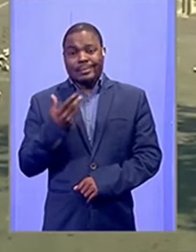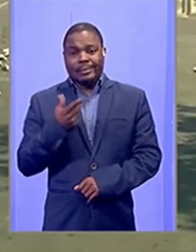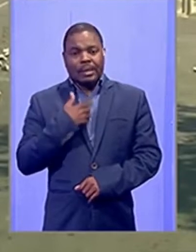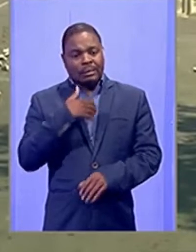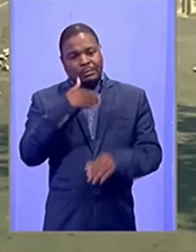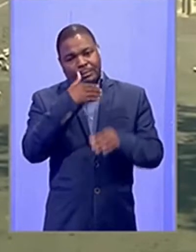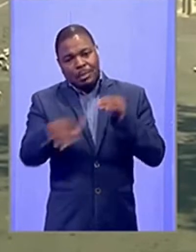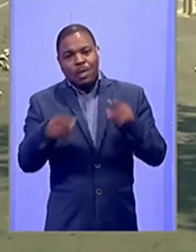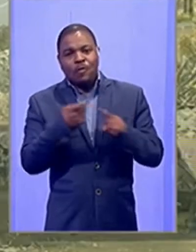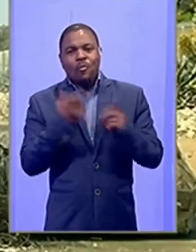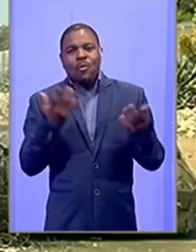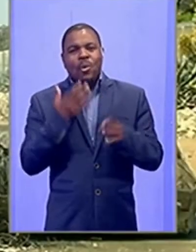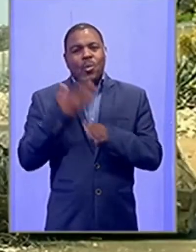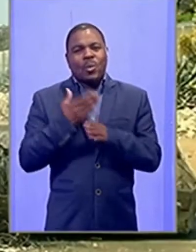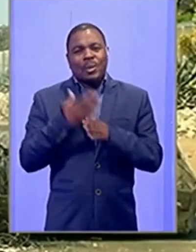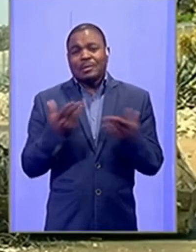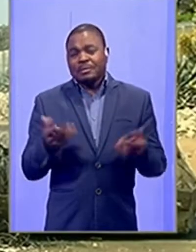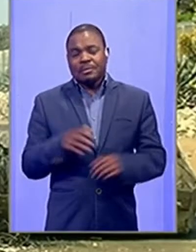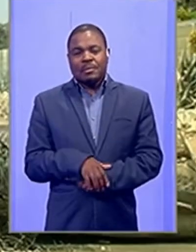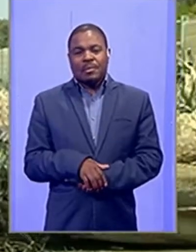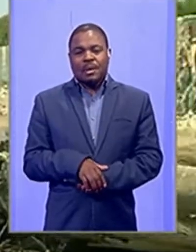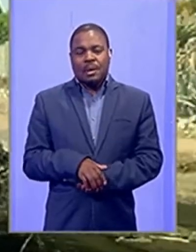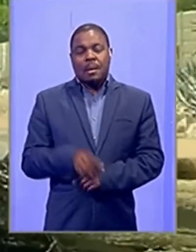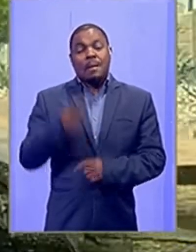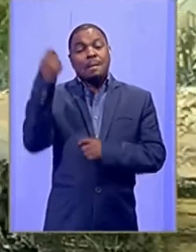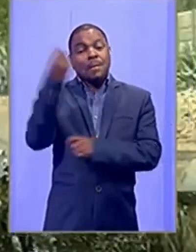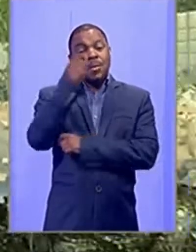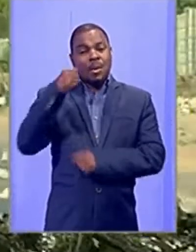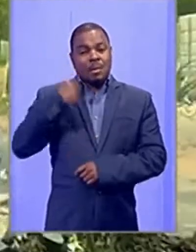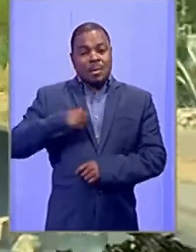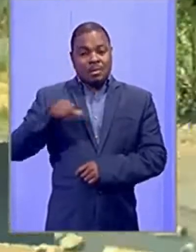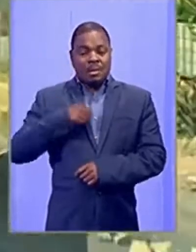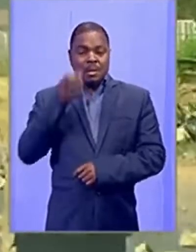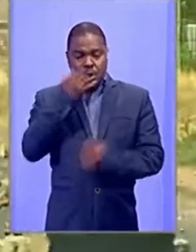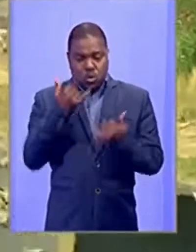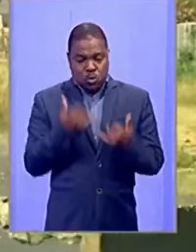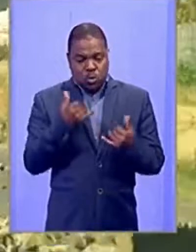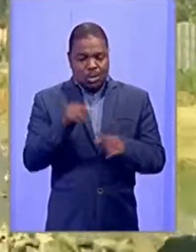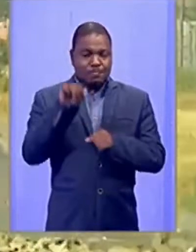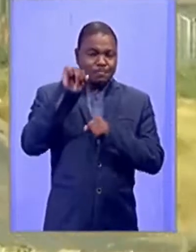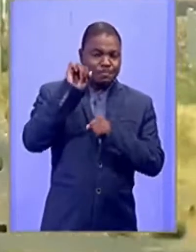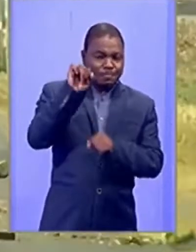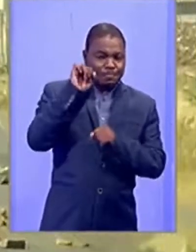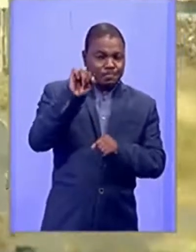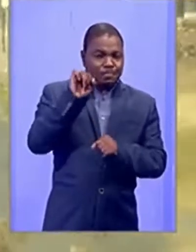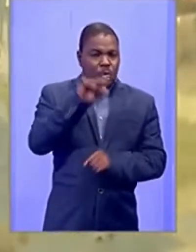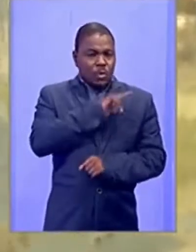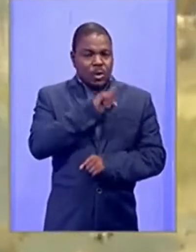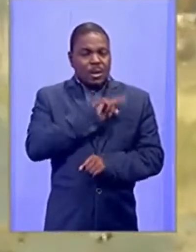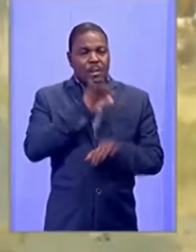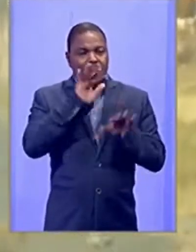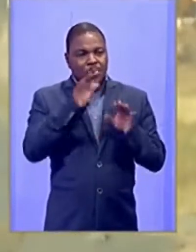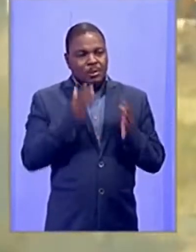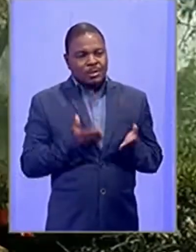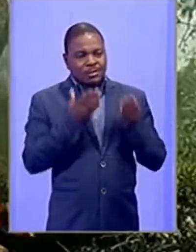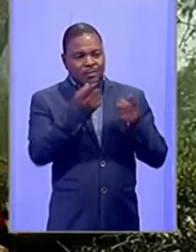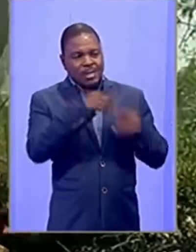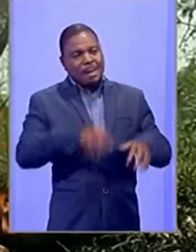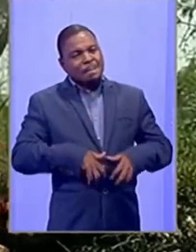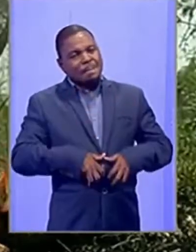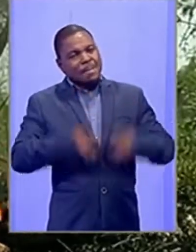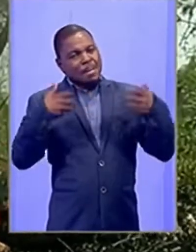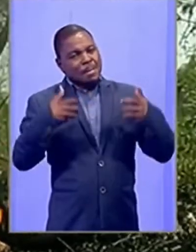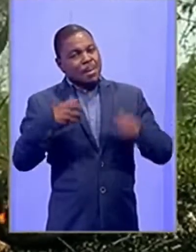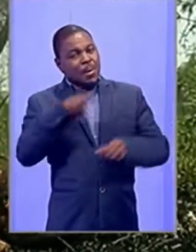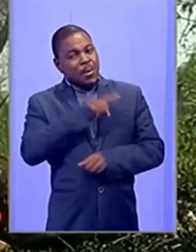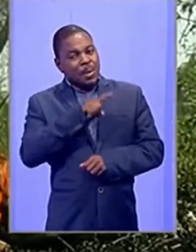knock off from work. Mmasepala wa Polokwane o re Mogwanto wa lehono o hlotšwe ke ba ditirelo bao ba befetšwego ka lebaka la